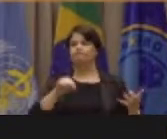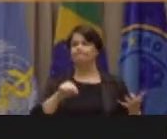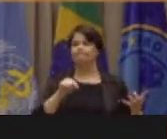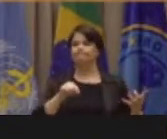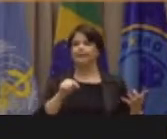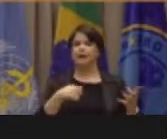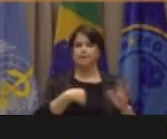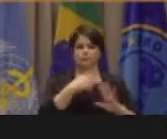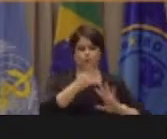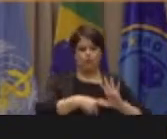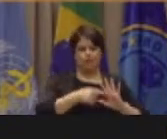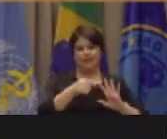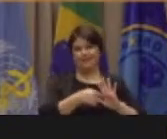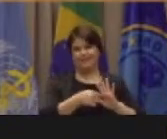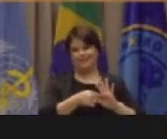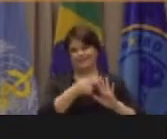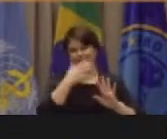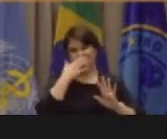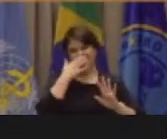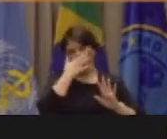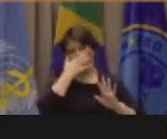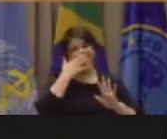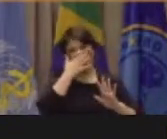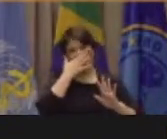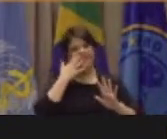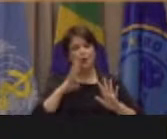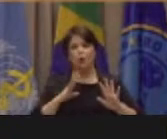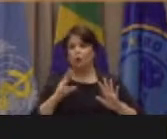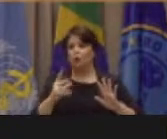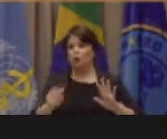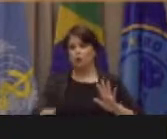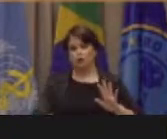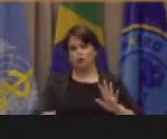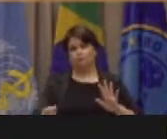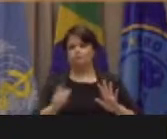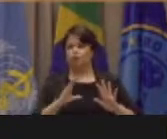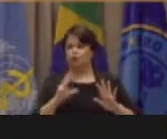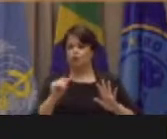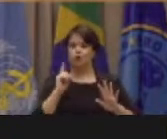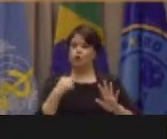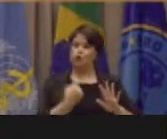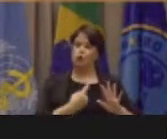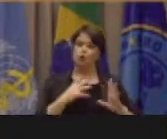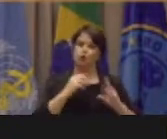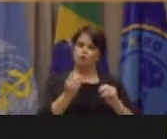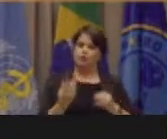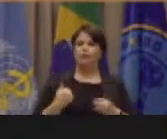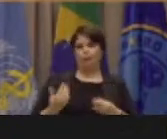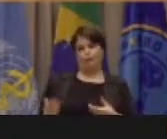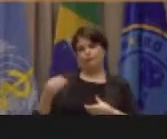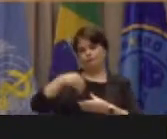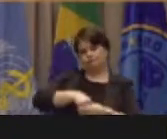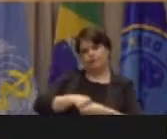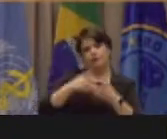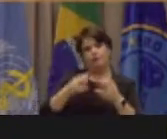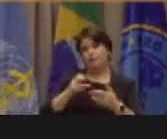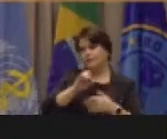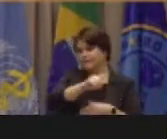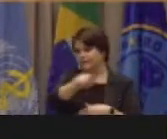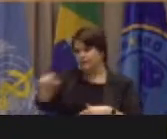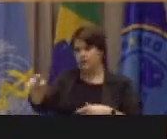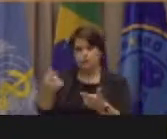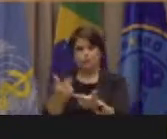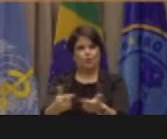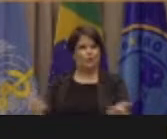this project is, what all of us, which I include myself, but without you